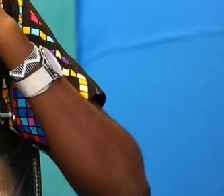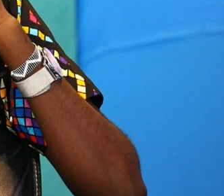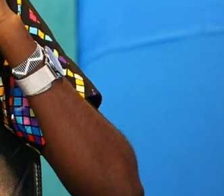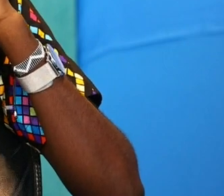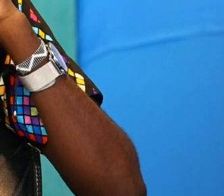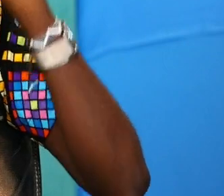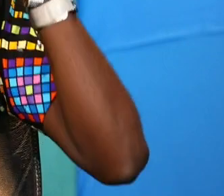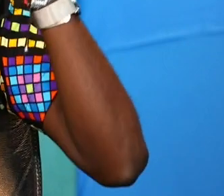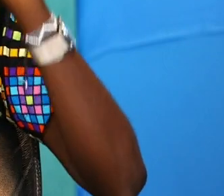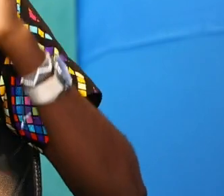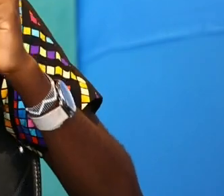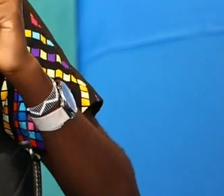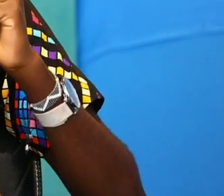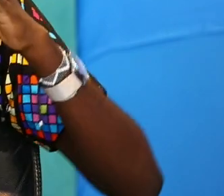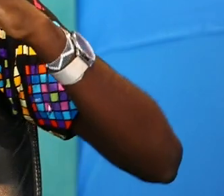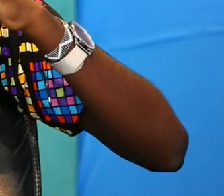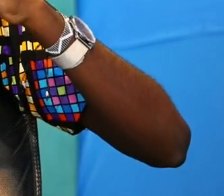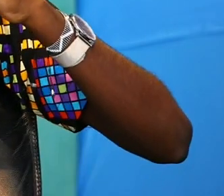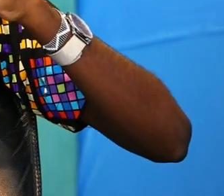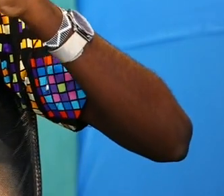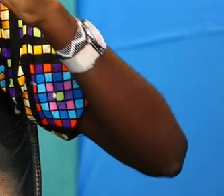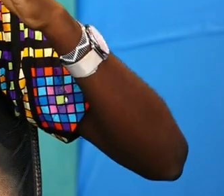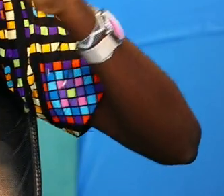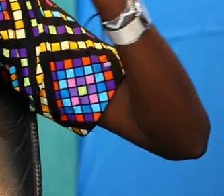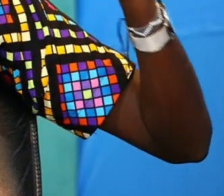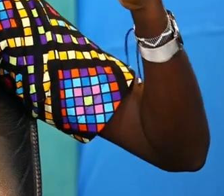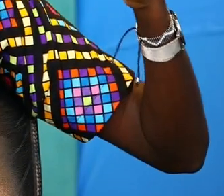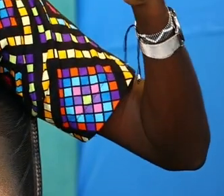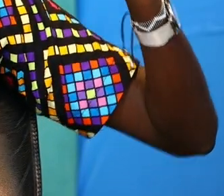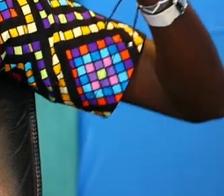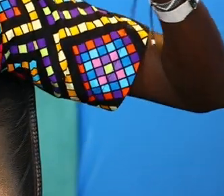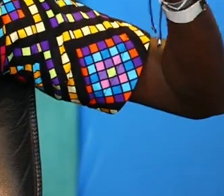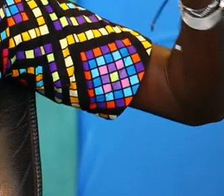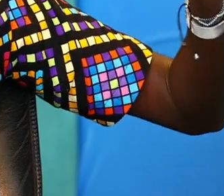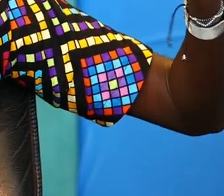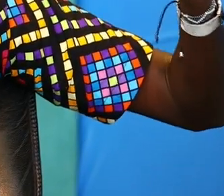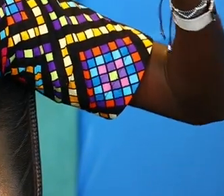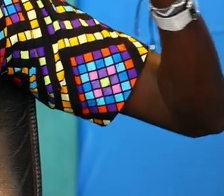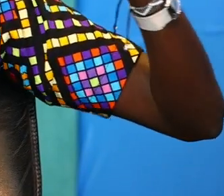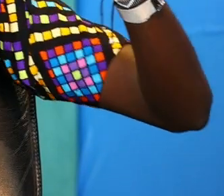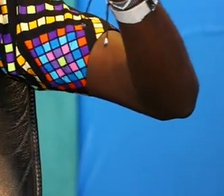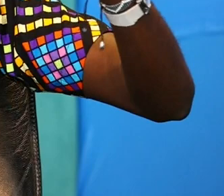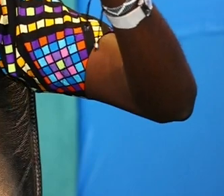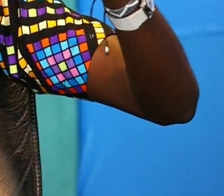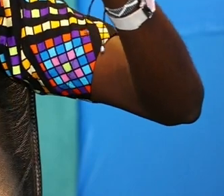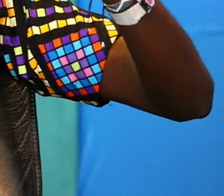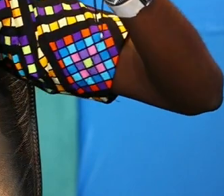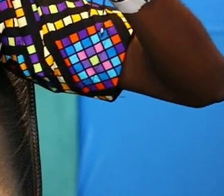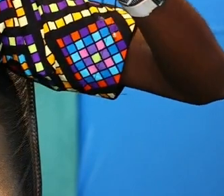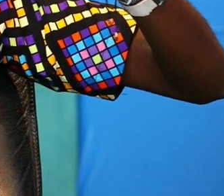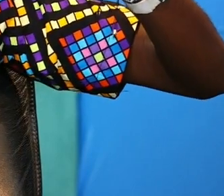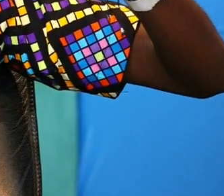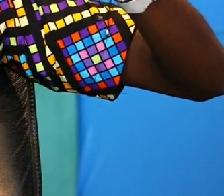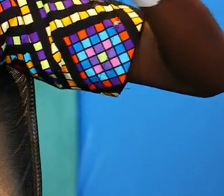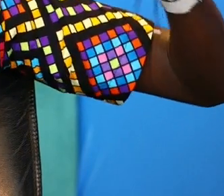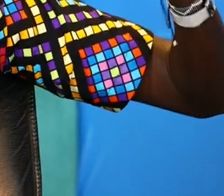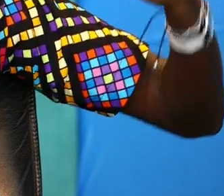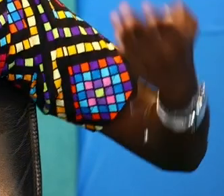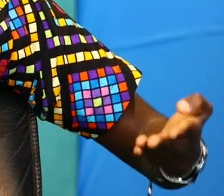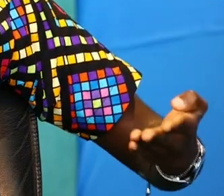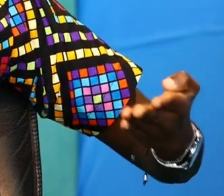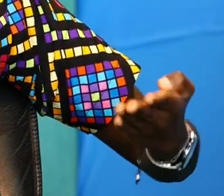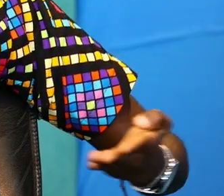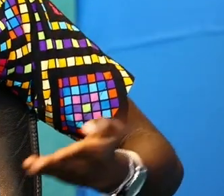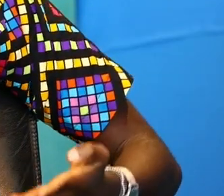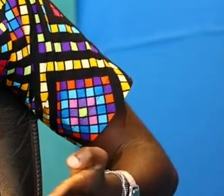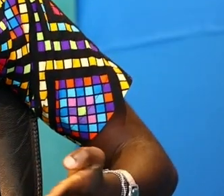will crack. But you want to convince me that you can crack a wall that four chariots can drive over? You can crack a wall thick